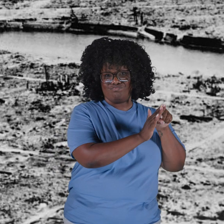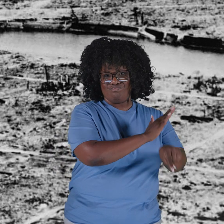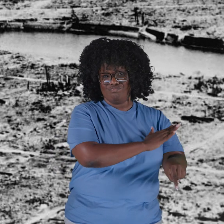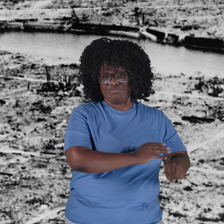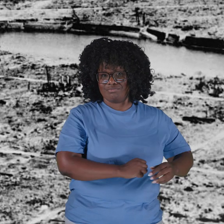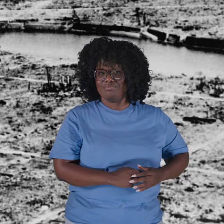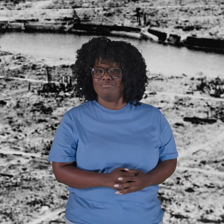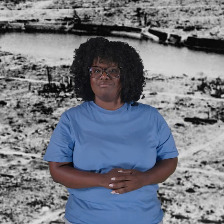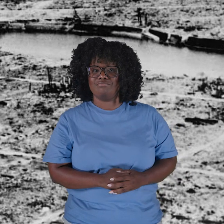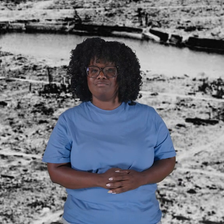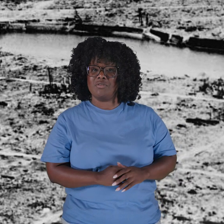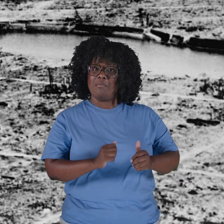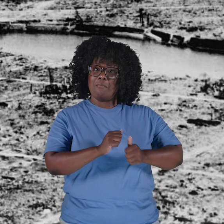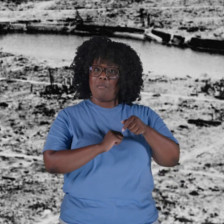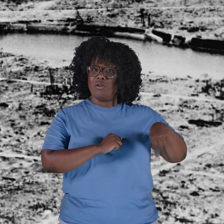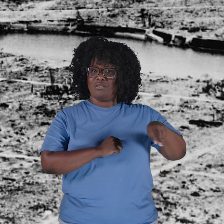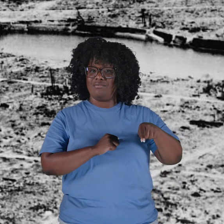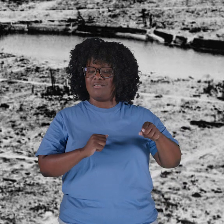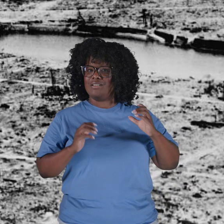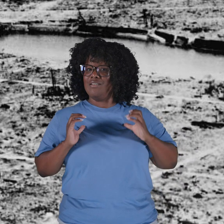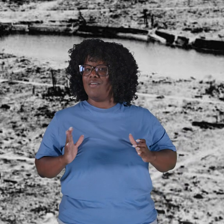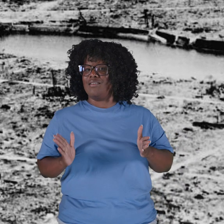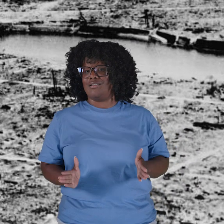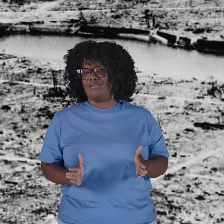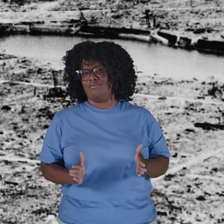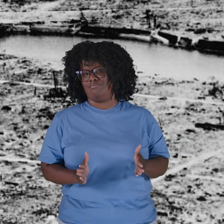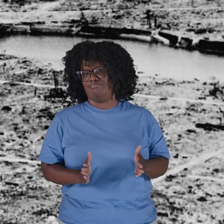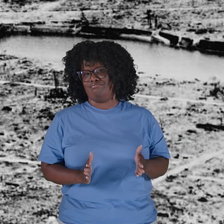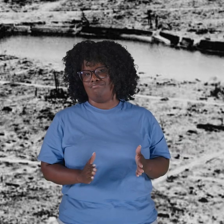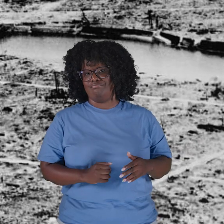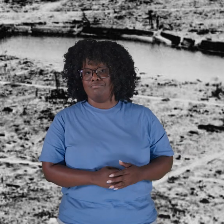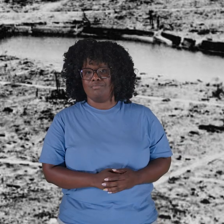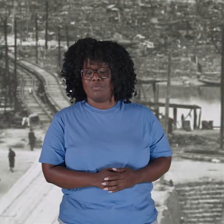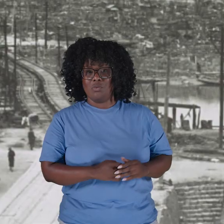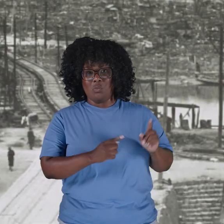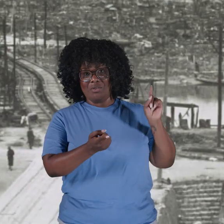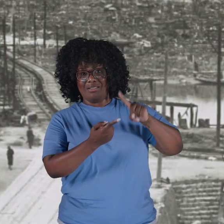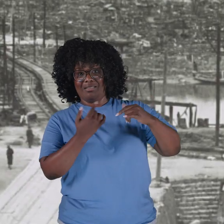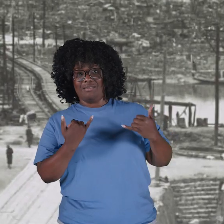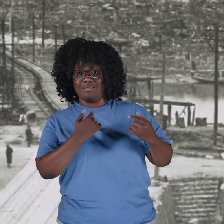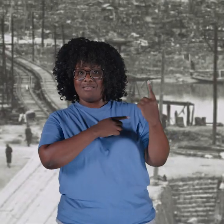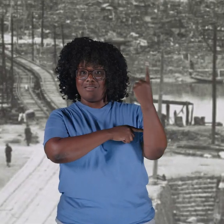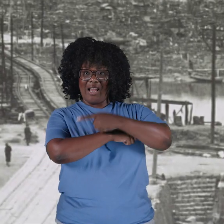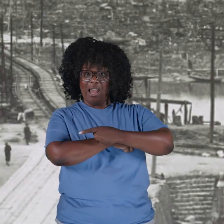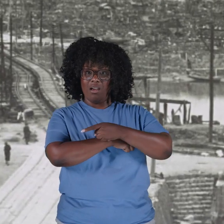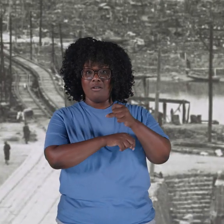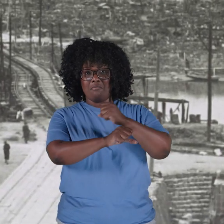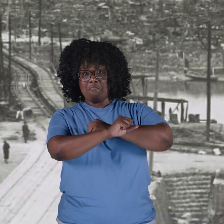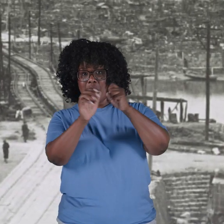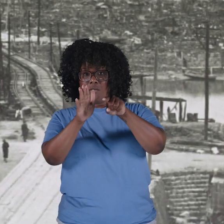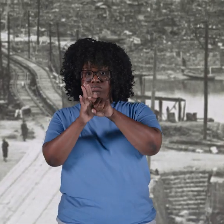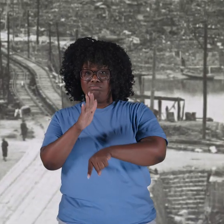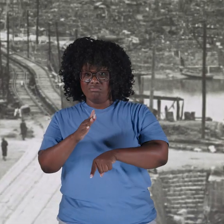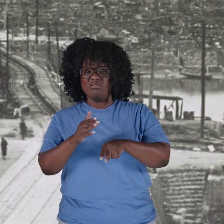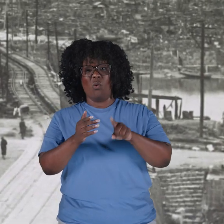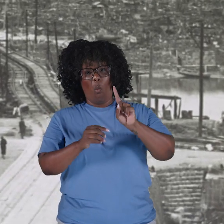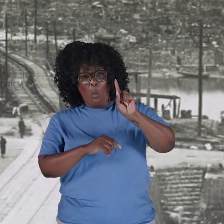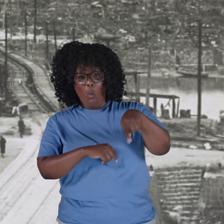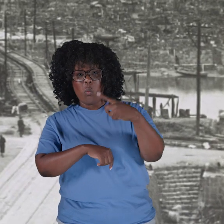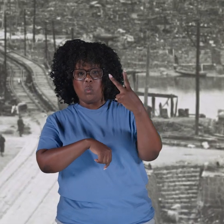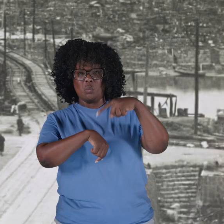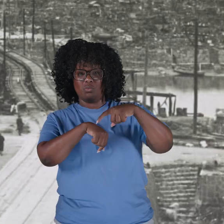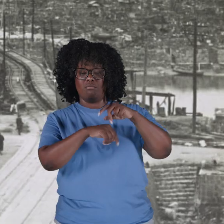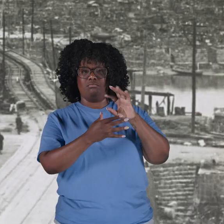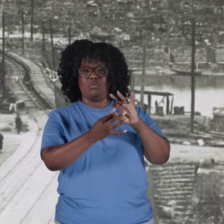246,000 people were killed, most of whom were civilians. To this day, these bombings remain the only